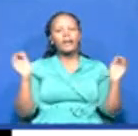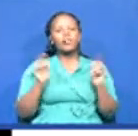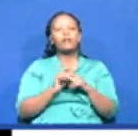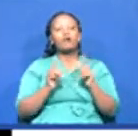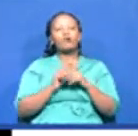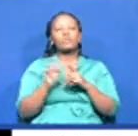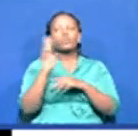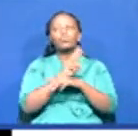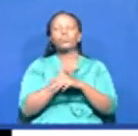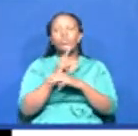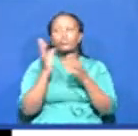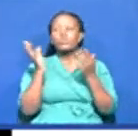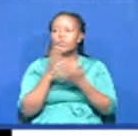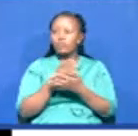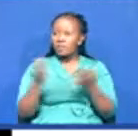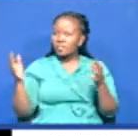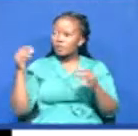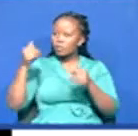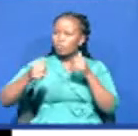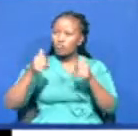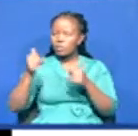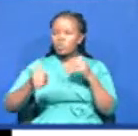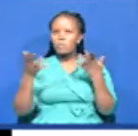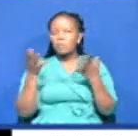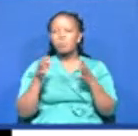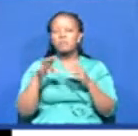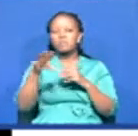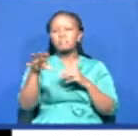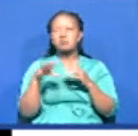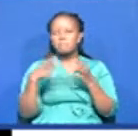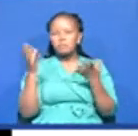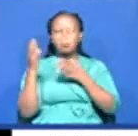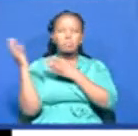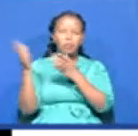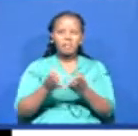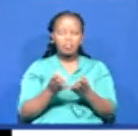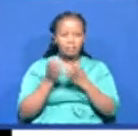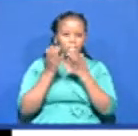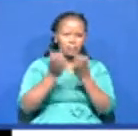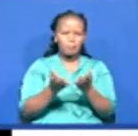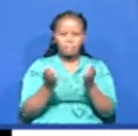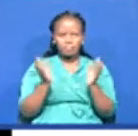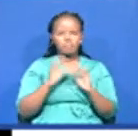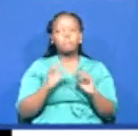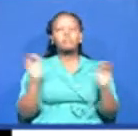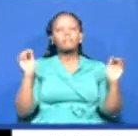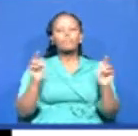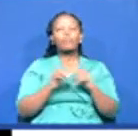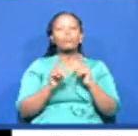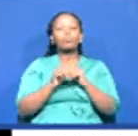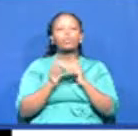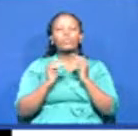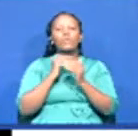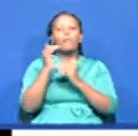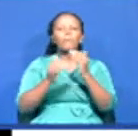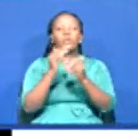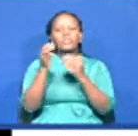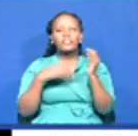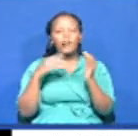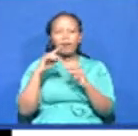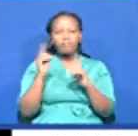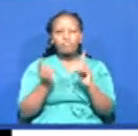those goods that are on transit or in transshipment. This process has already begun, and